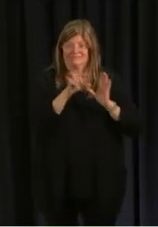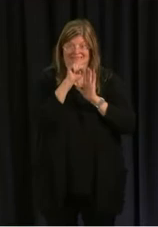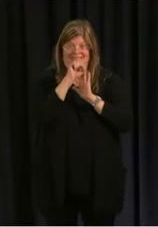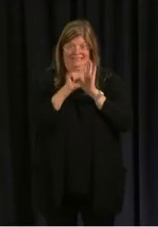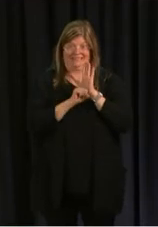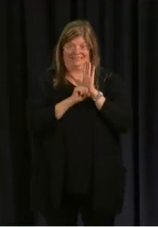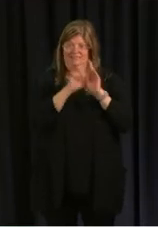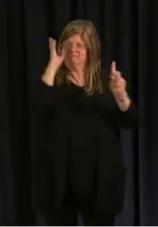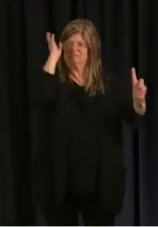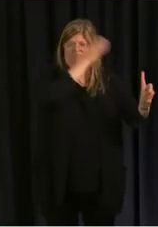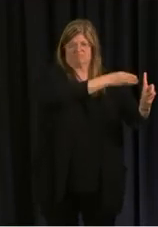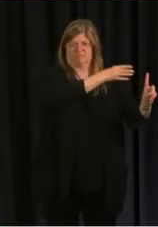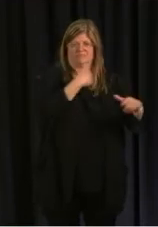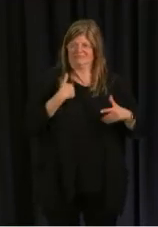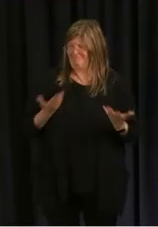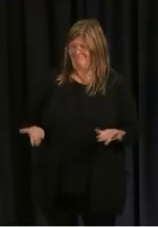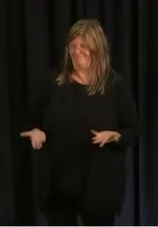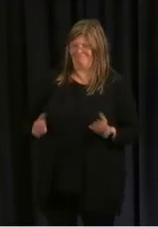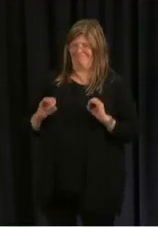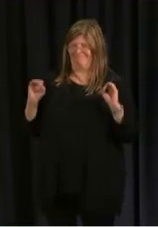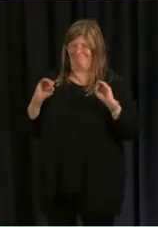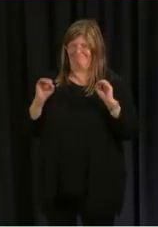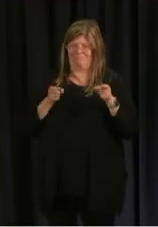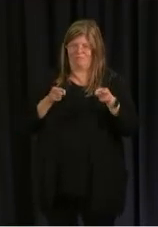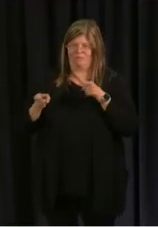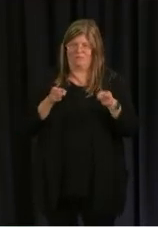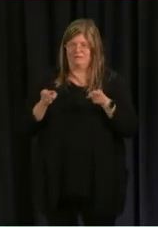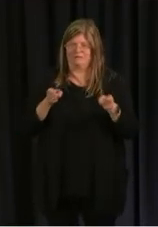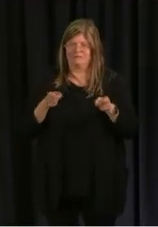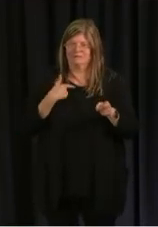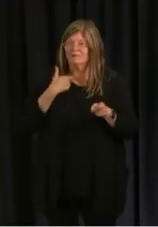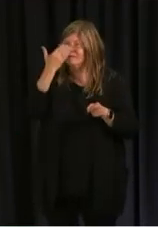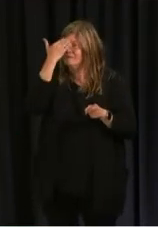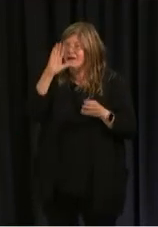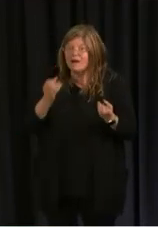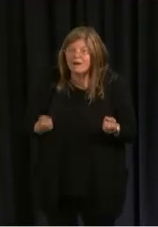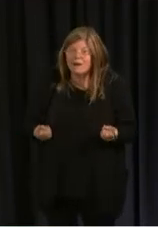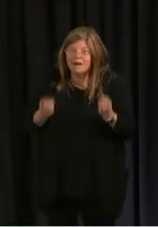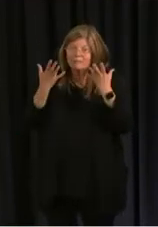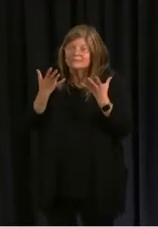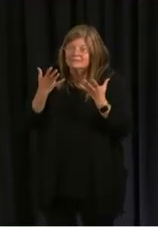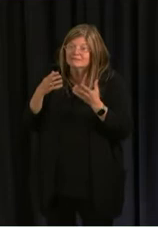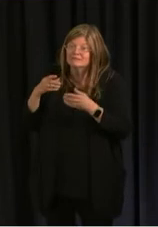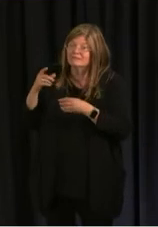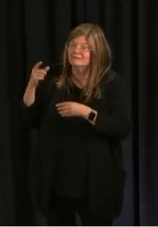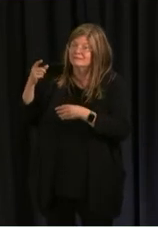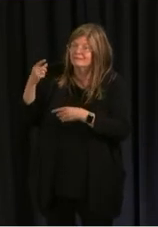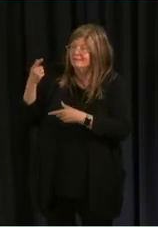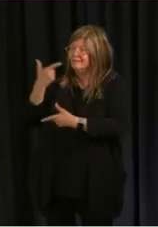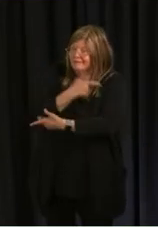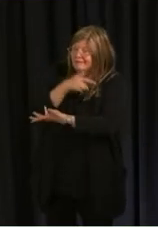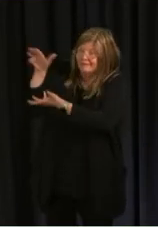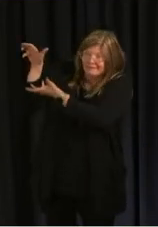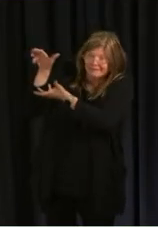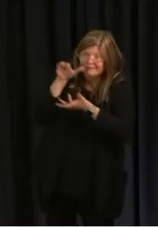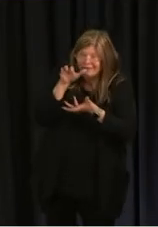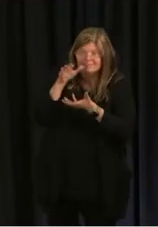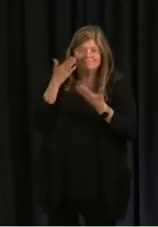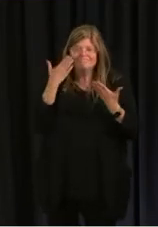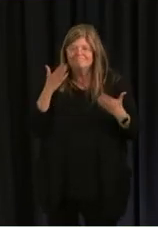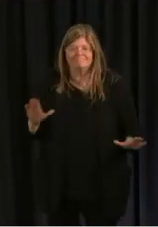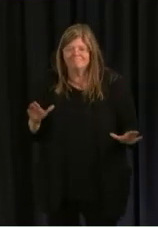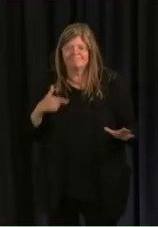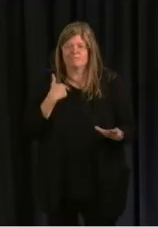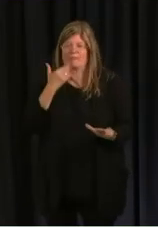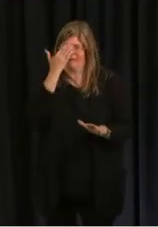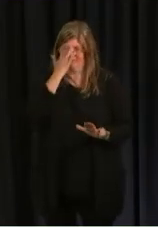health department, we have no control over. So we don't know how many doses are getting delivered or administered. What we do know is